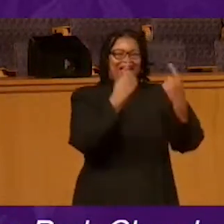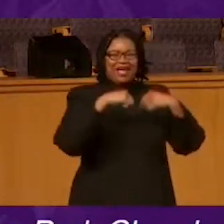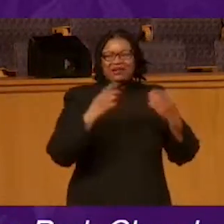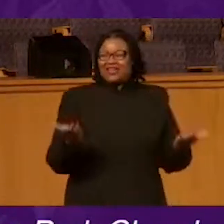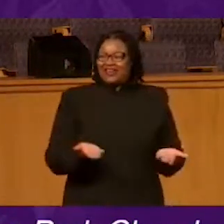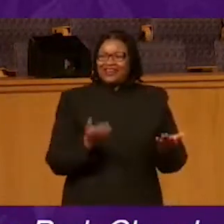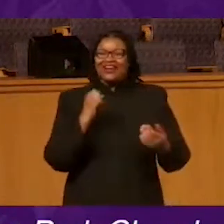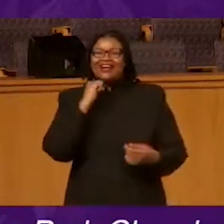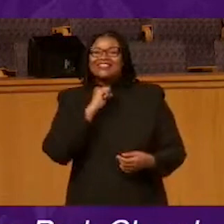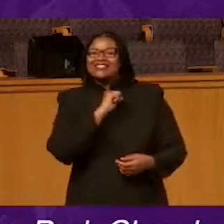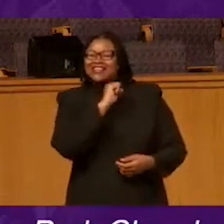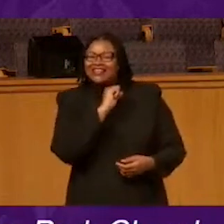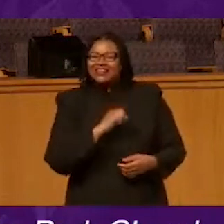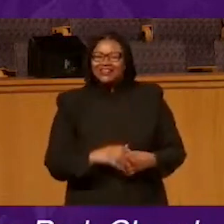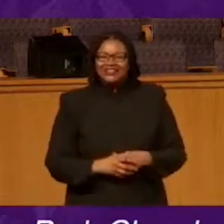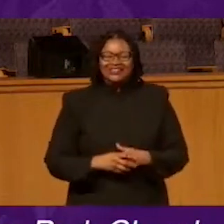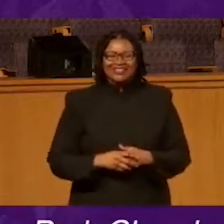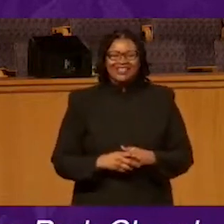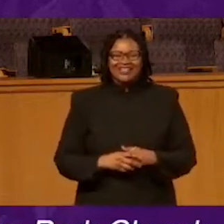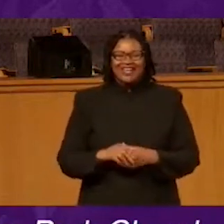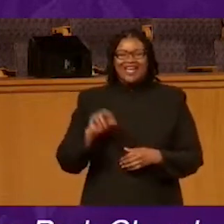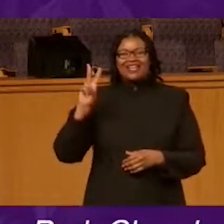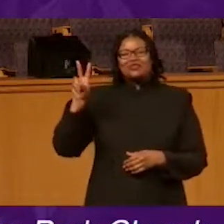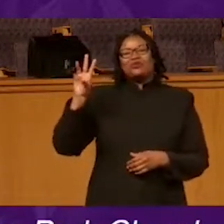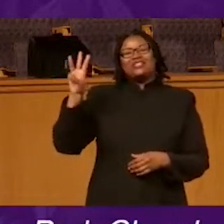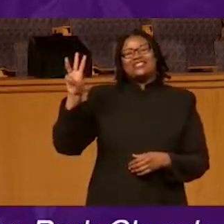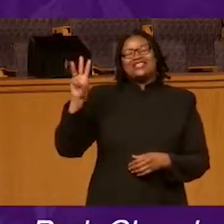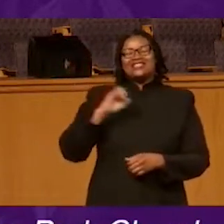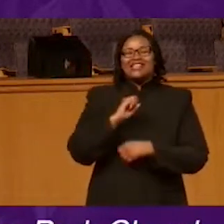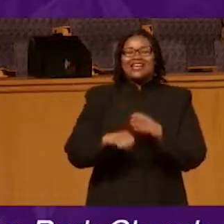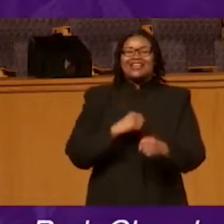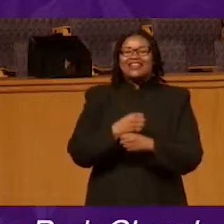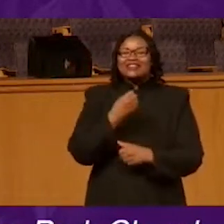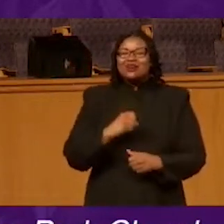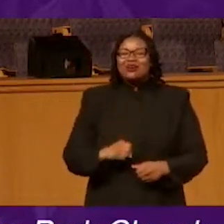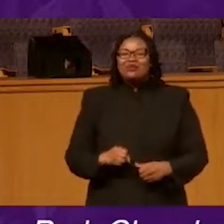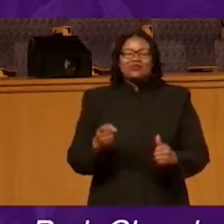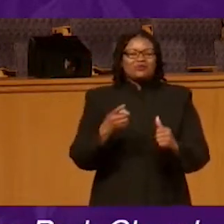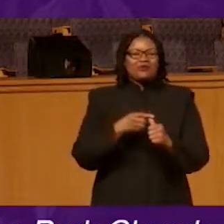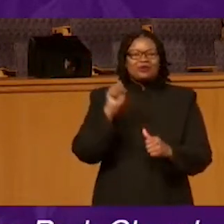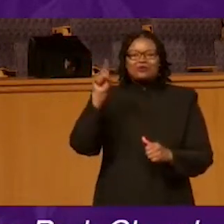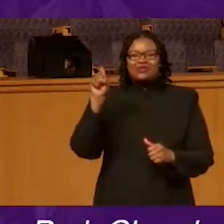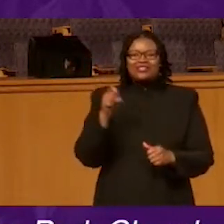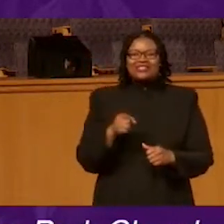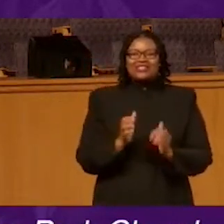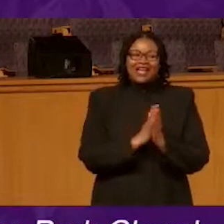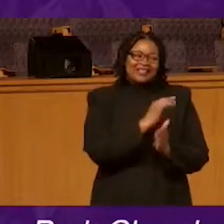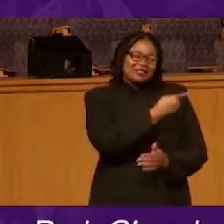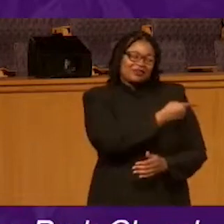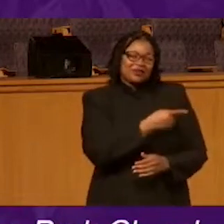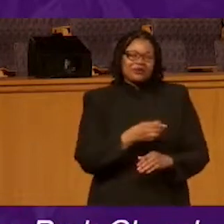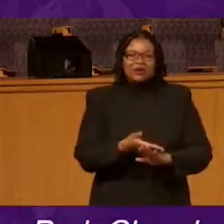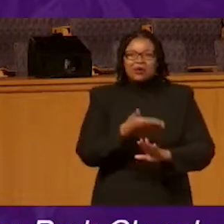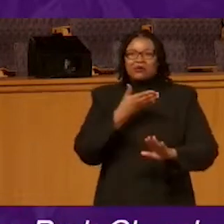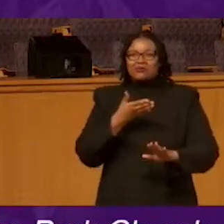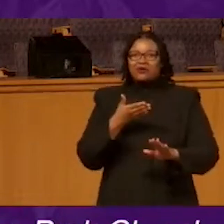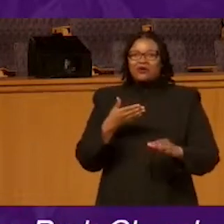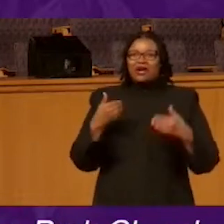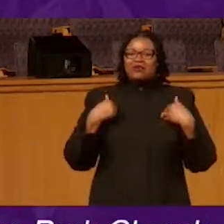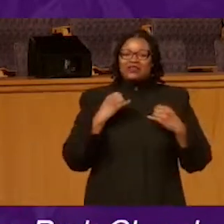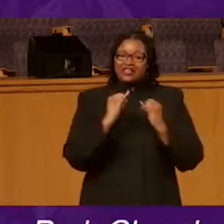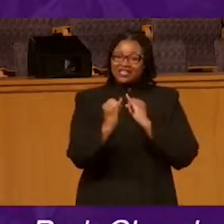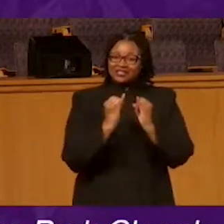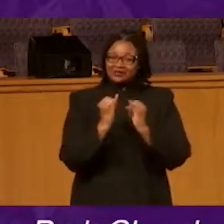I came here single at 26. The first question that was asked of me before I even had my first